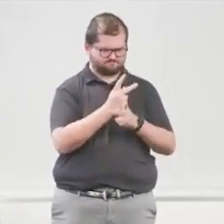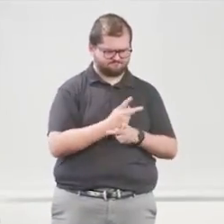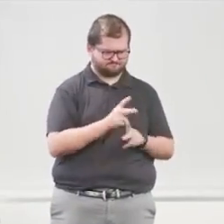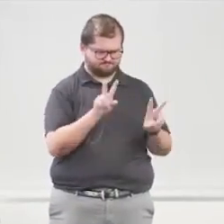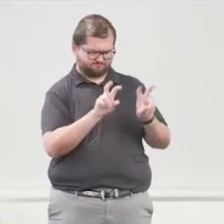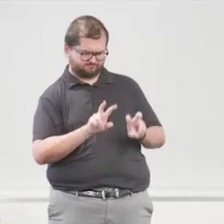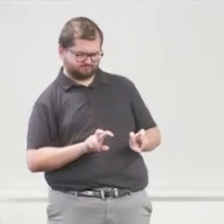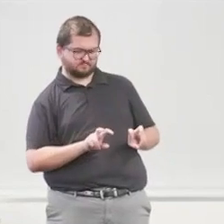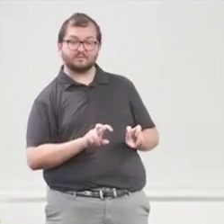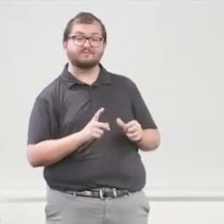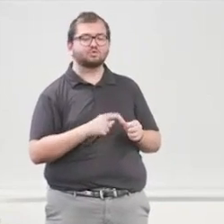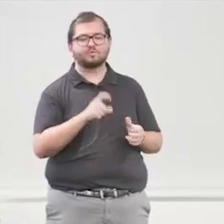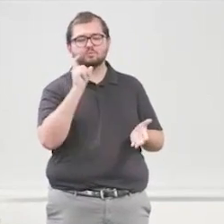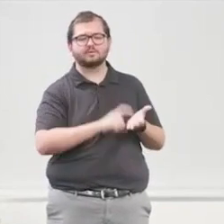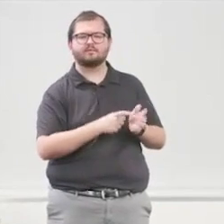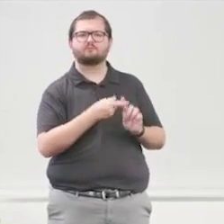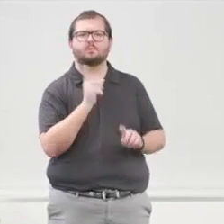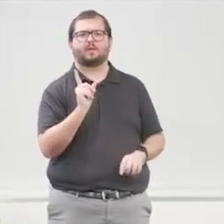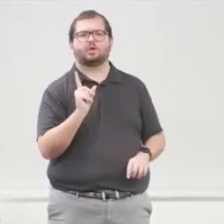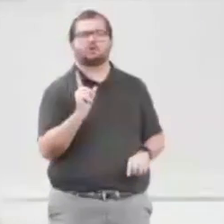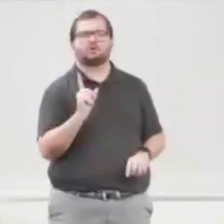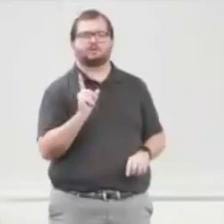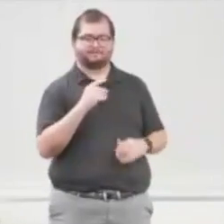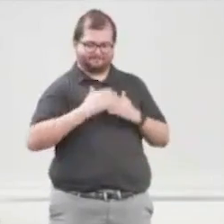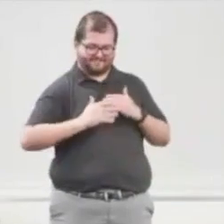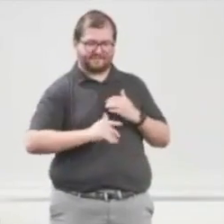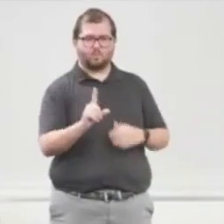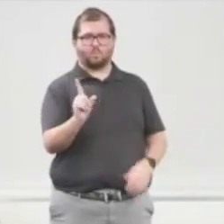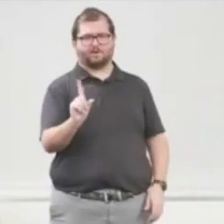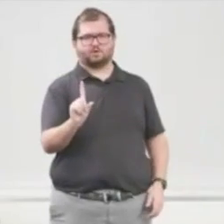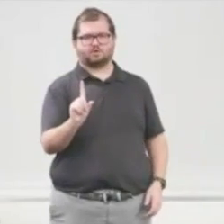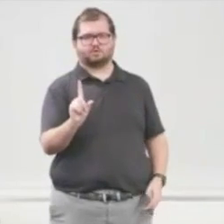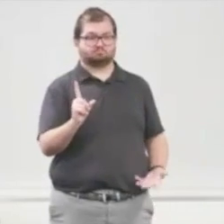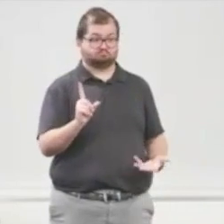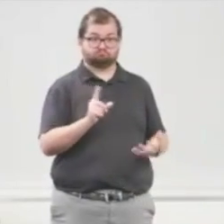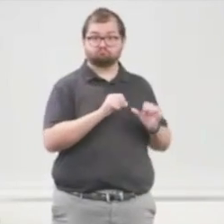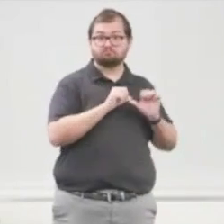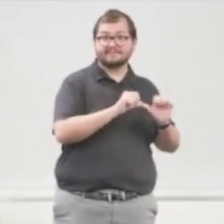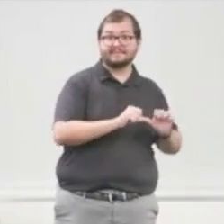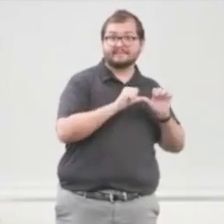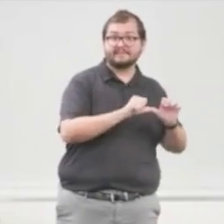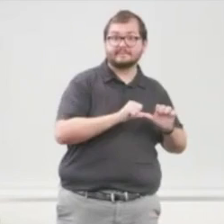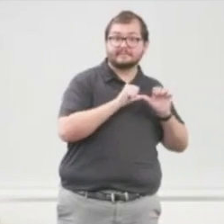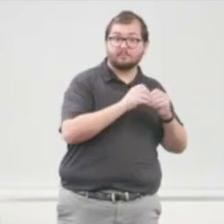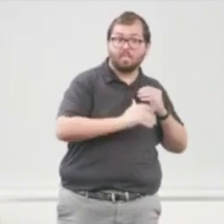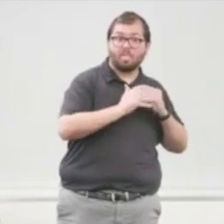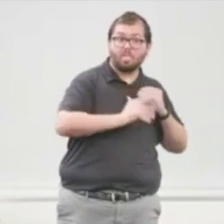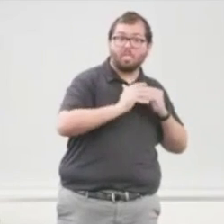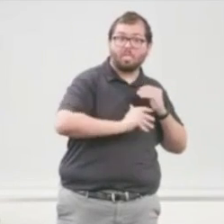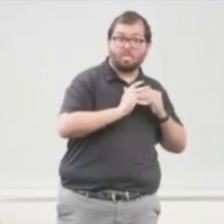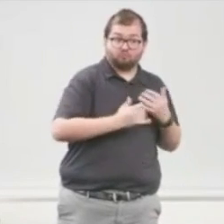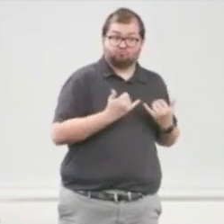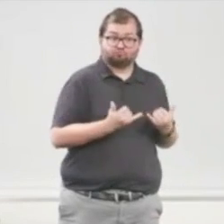life, you have to identify that. You got to find the bleeding. You got to figure out, is it continuous? Is it